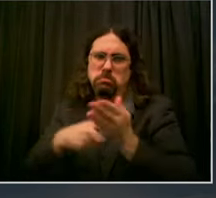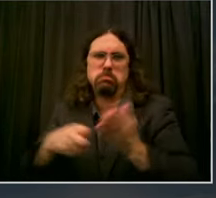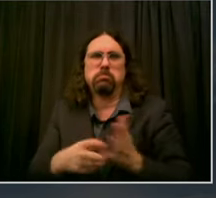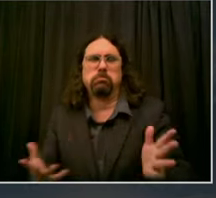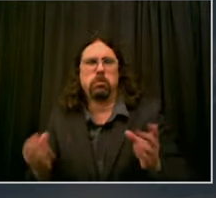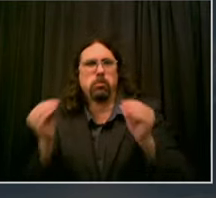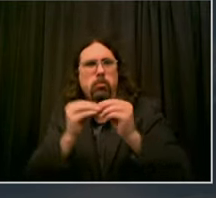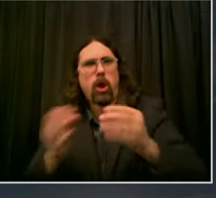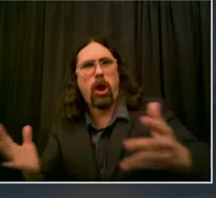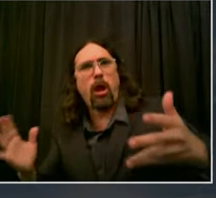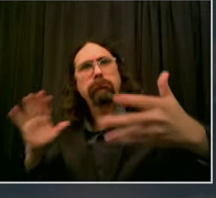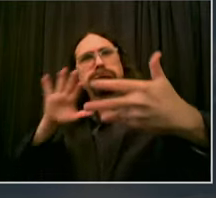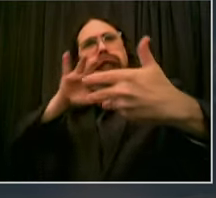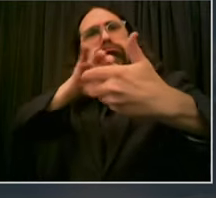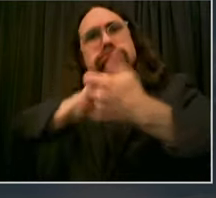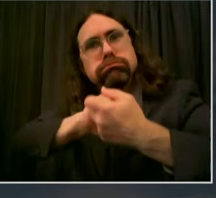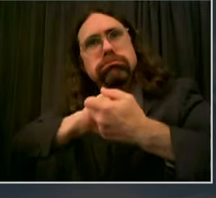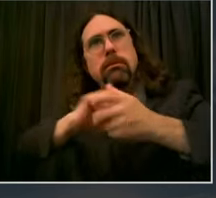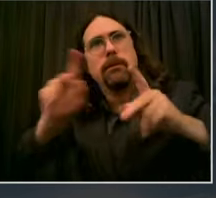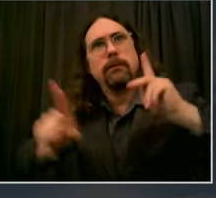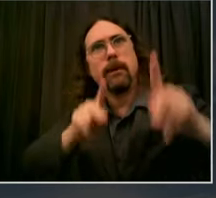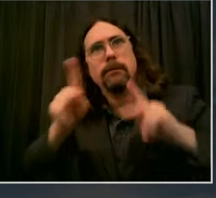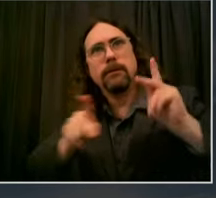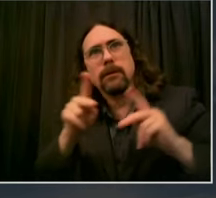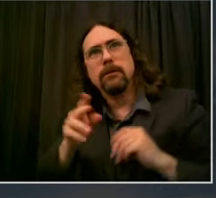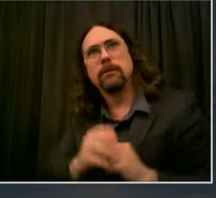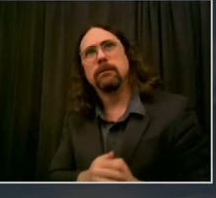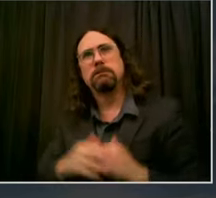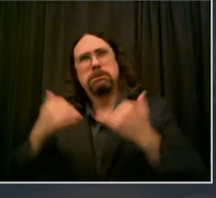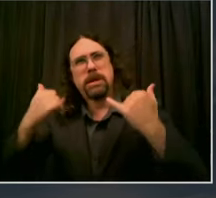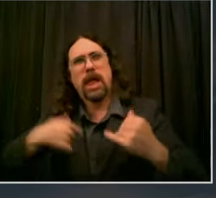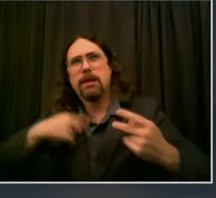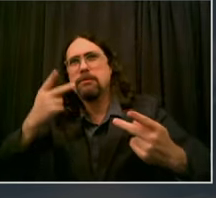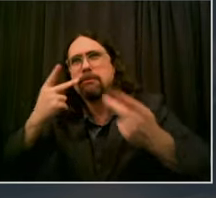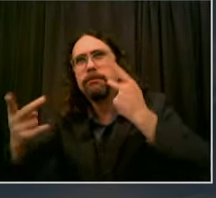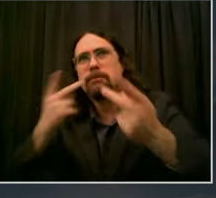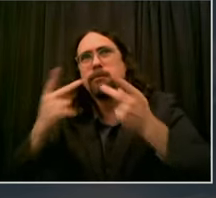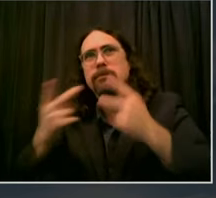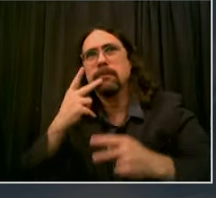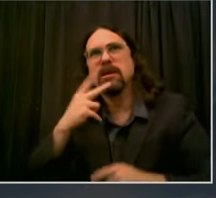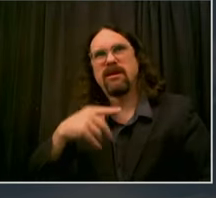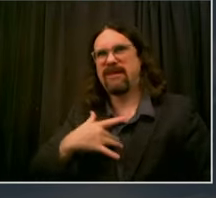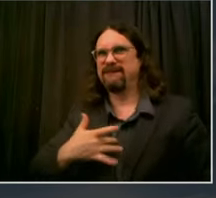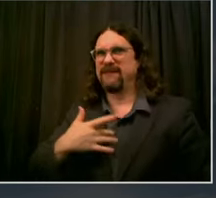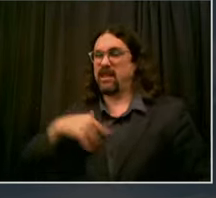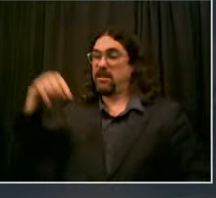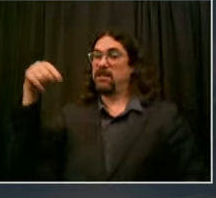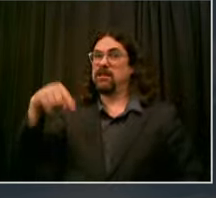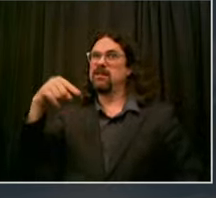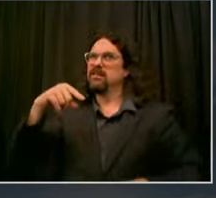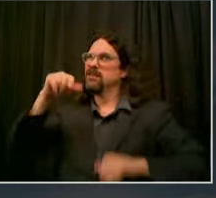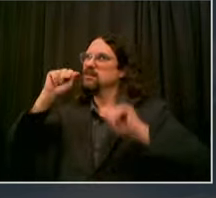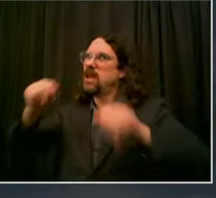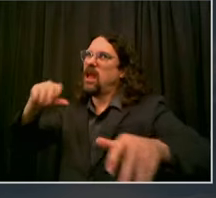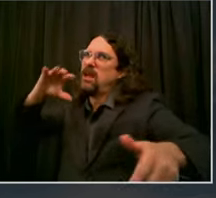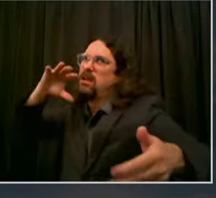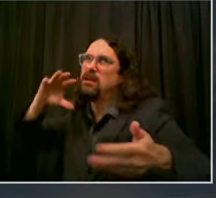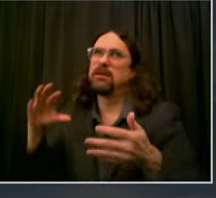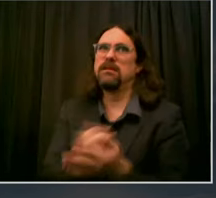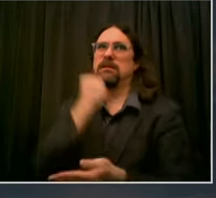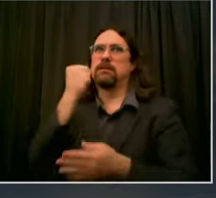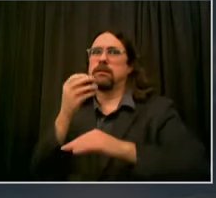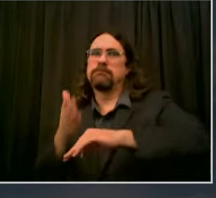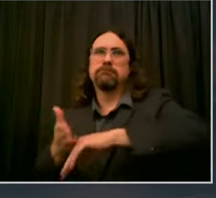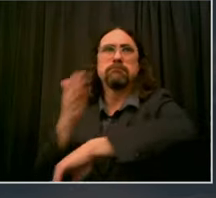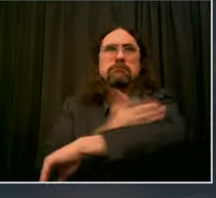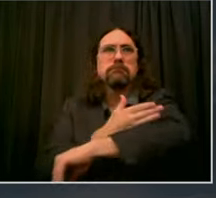believe, to really build upon neighborhood policing, to really take that next step. And what I stated when I was appointed